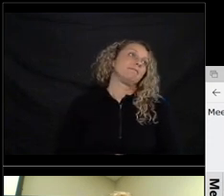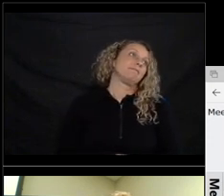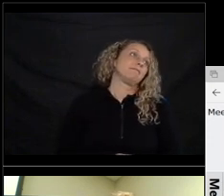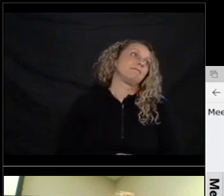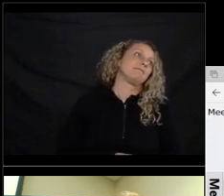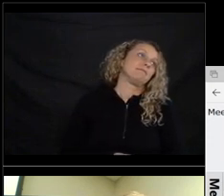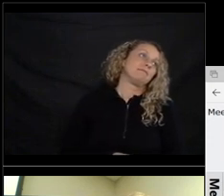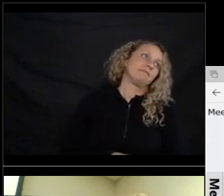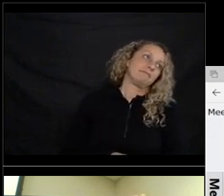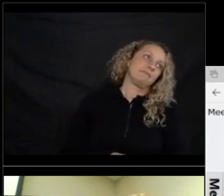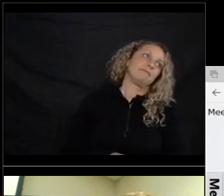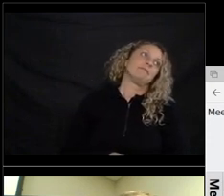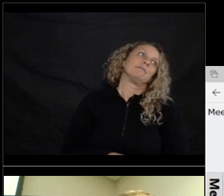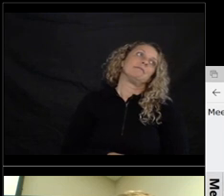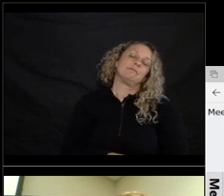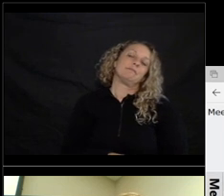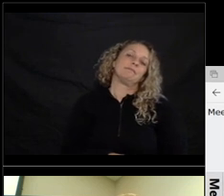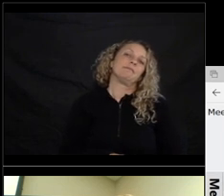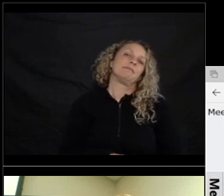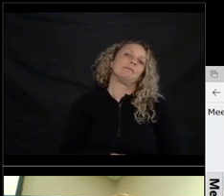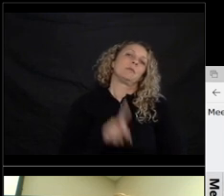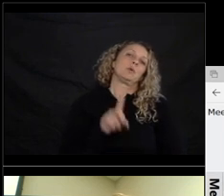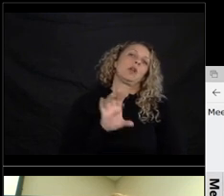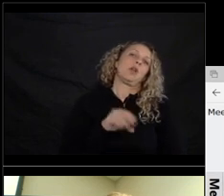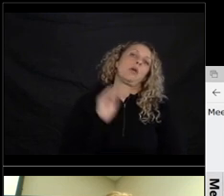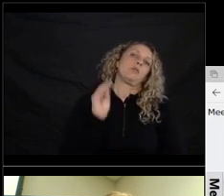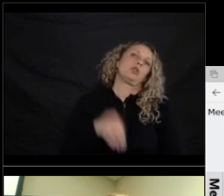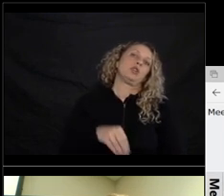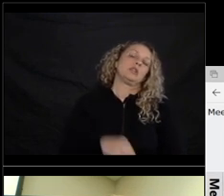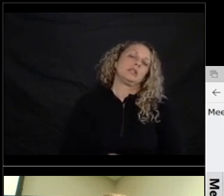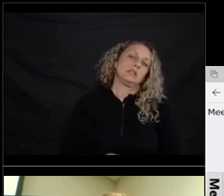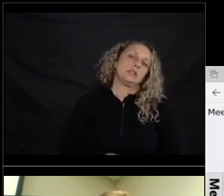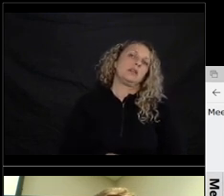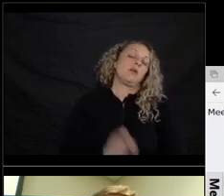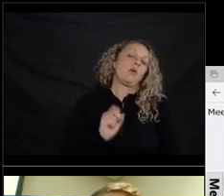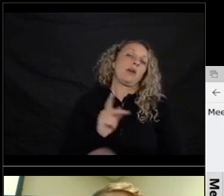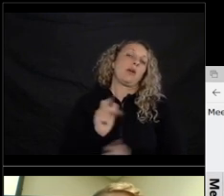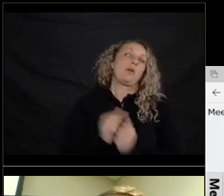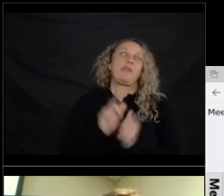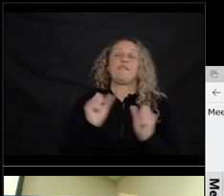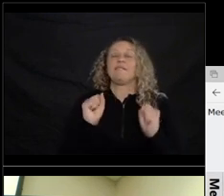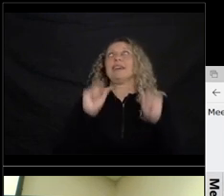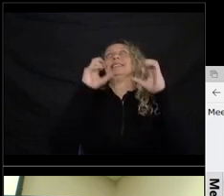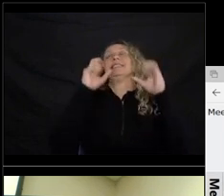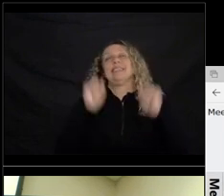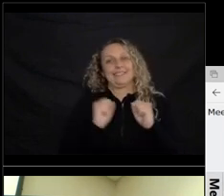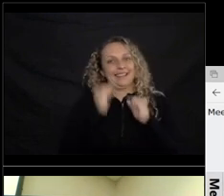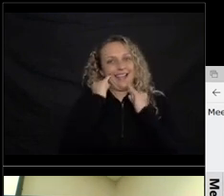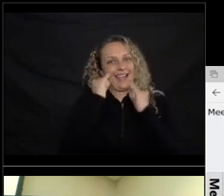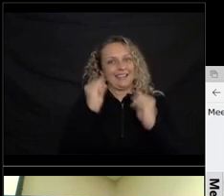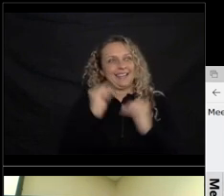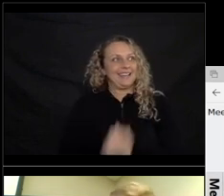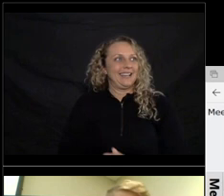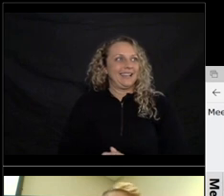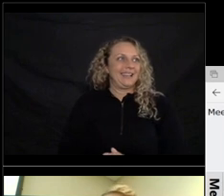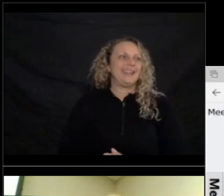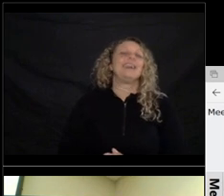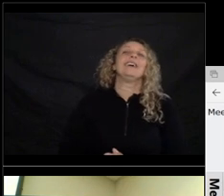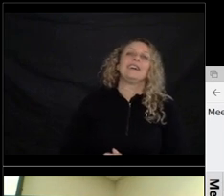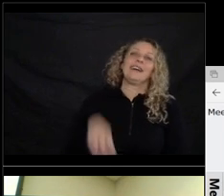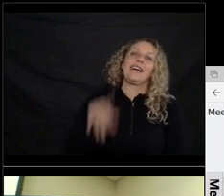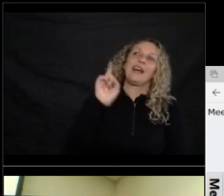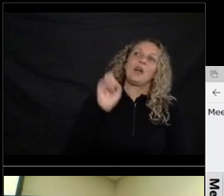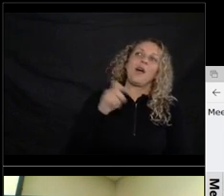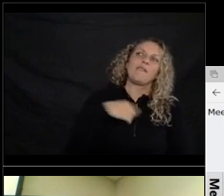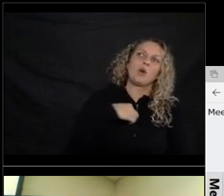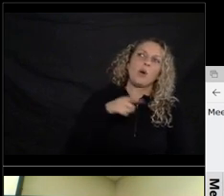Yes, Mayor. Vice Mayor. I 100% am okay with it. It's a fantastic idea. Lori, I do have a question